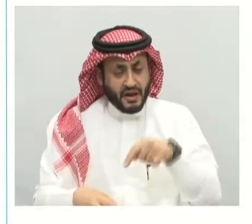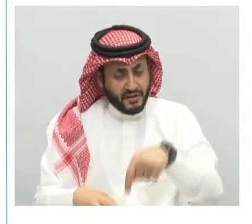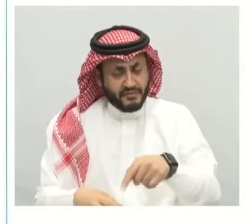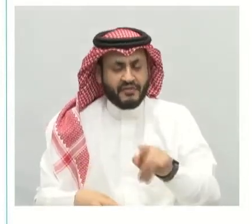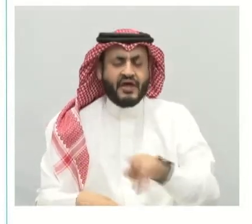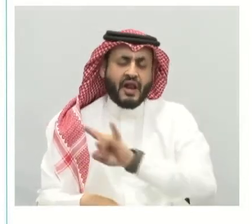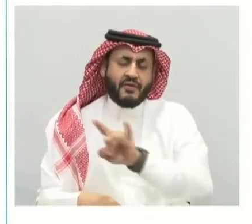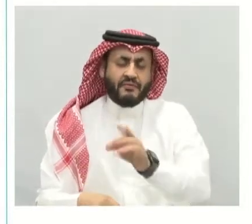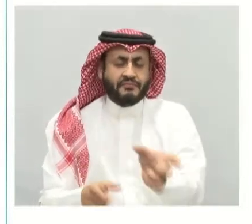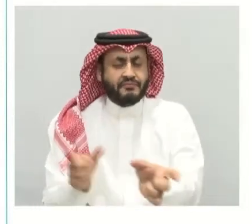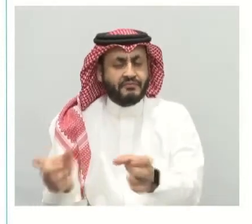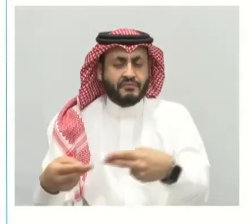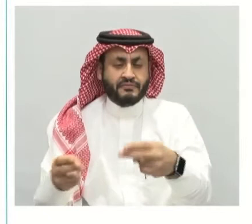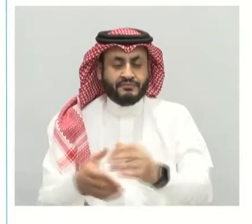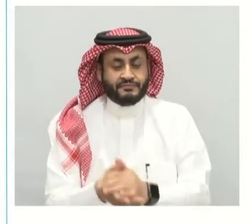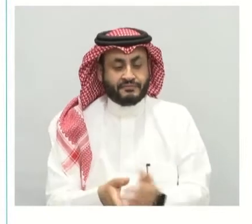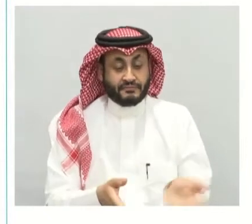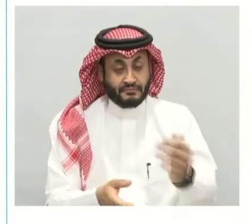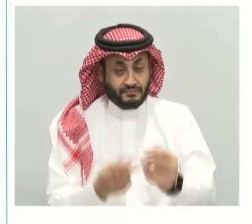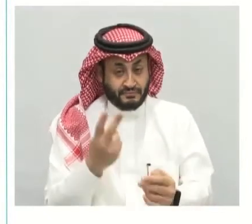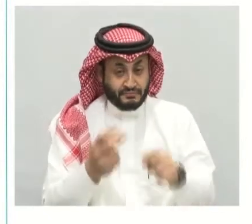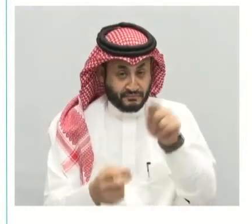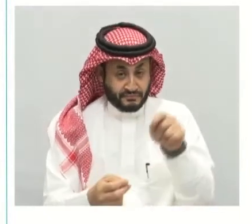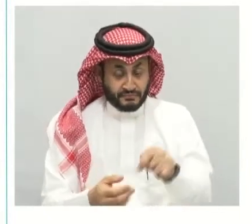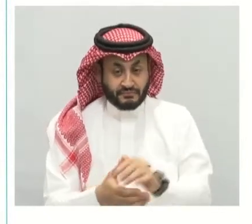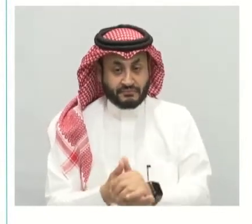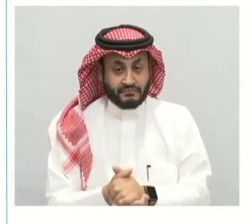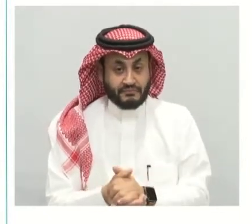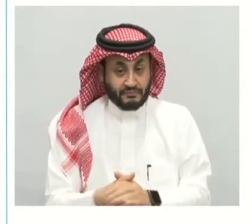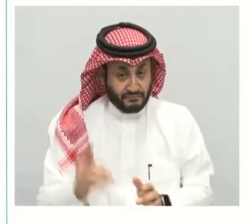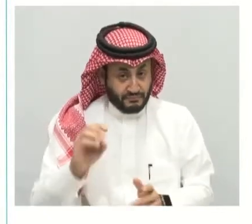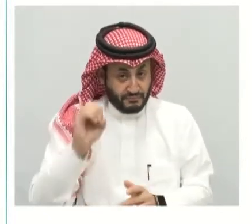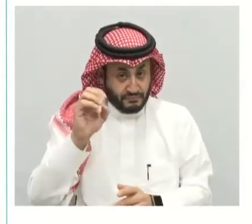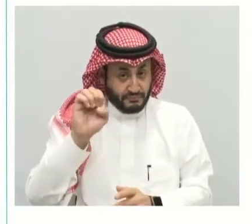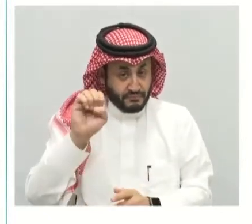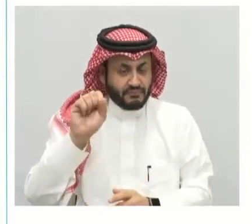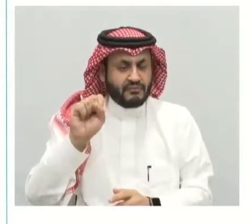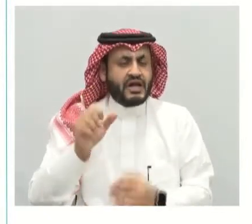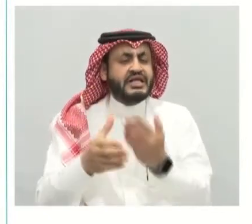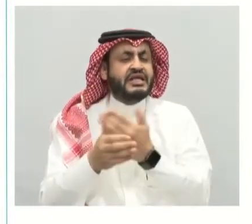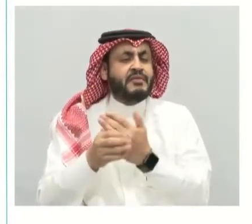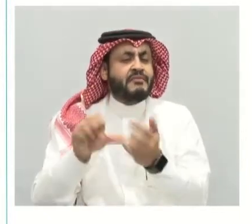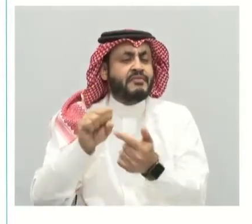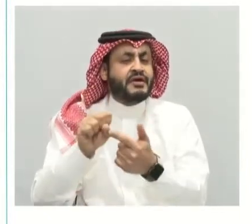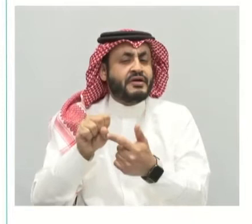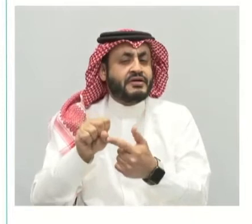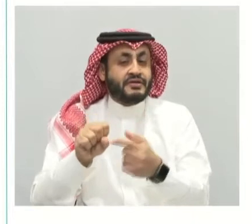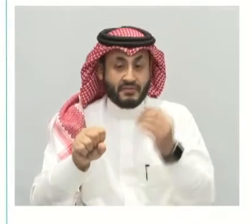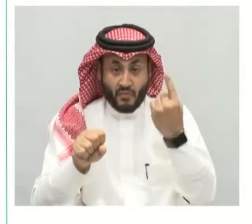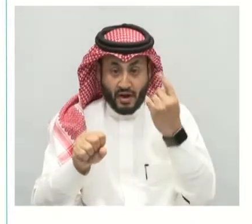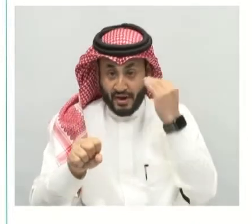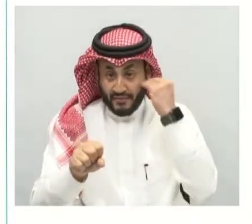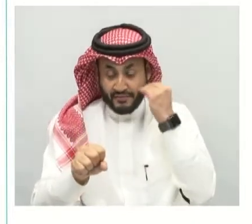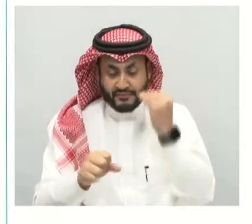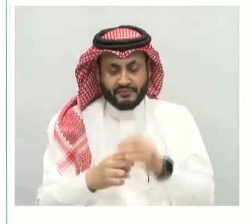don't. And the other question, does he or she like to swim? The answer would be yes, he